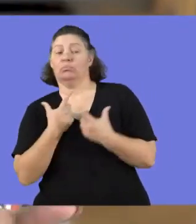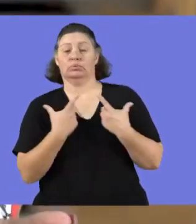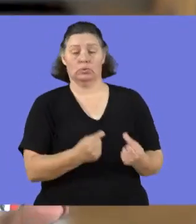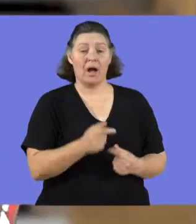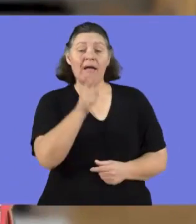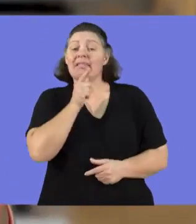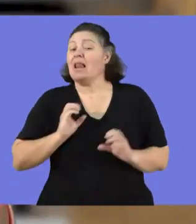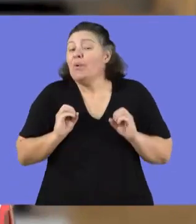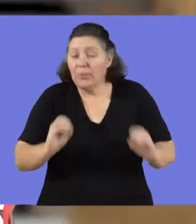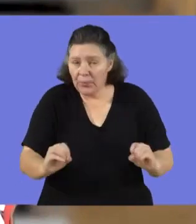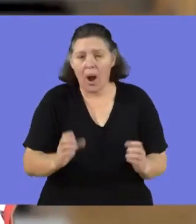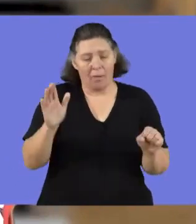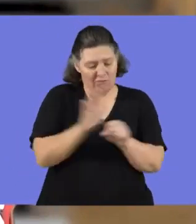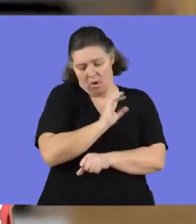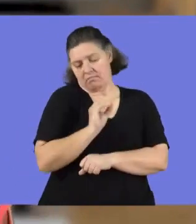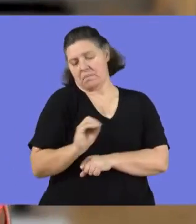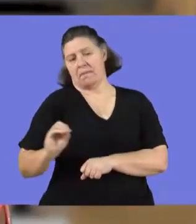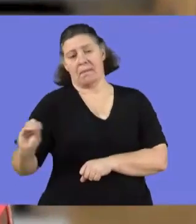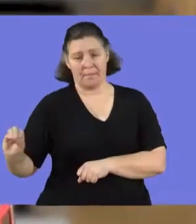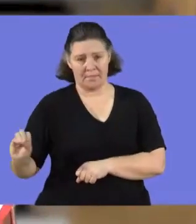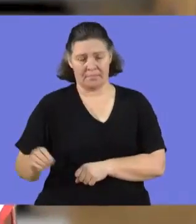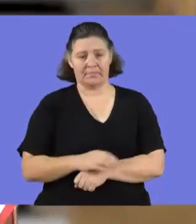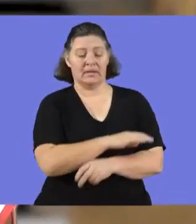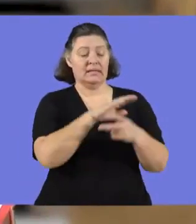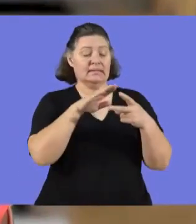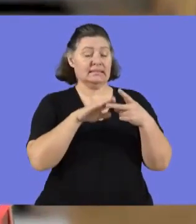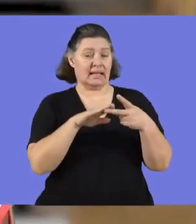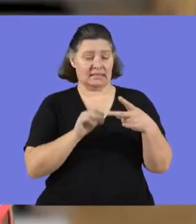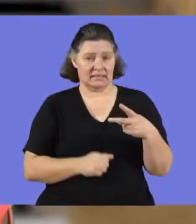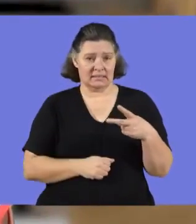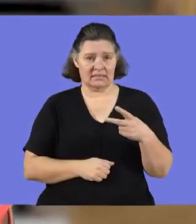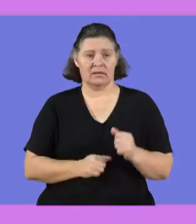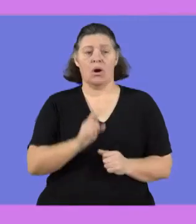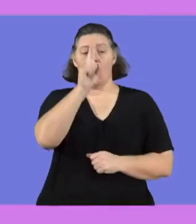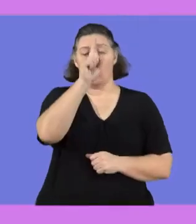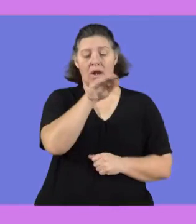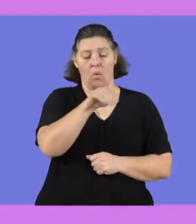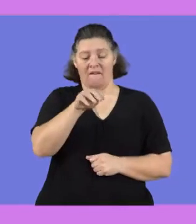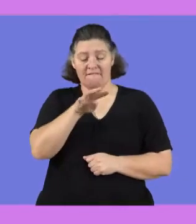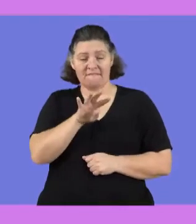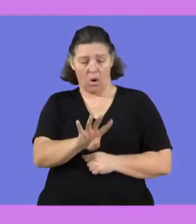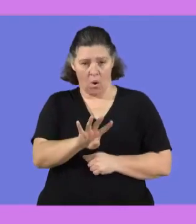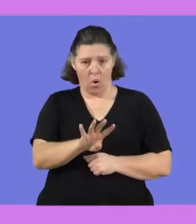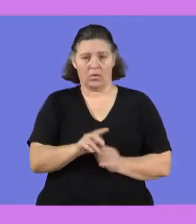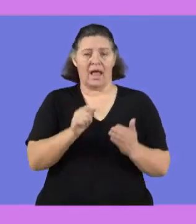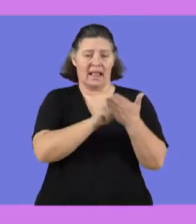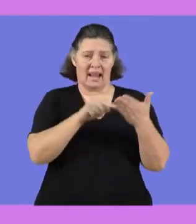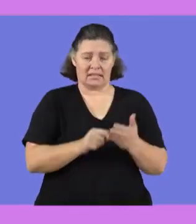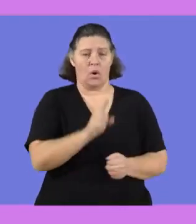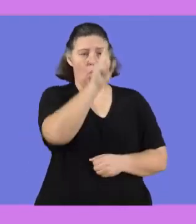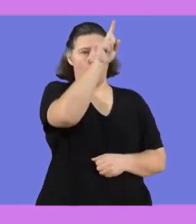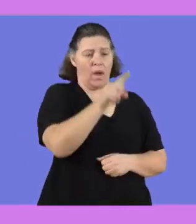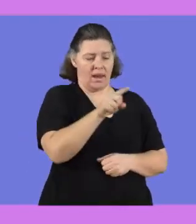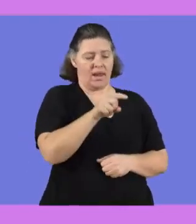If not, then you don't have to round it off. Secondly, 1 divided by 4, let us press the